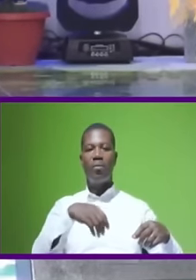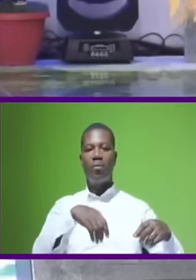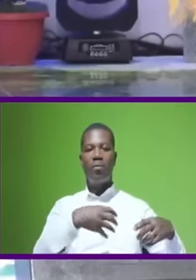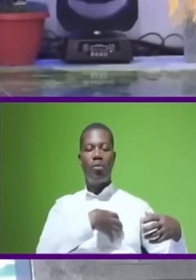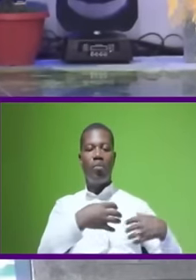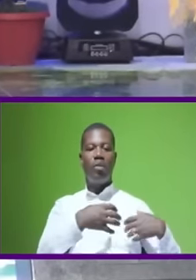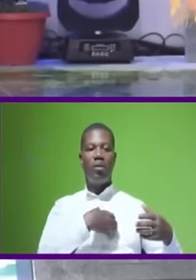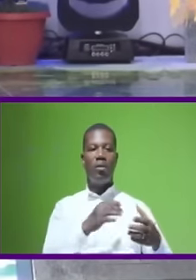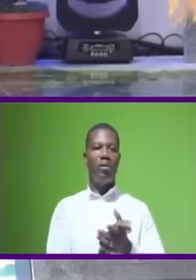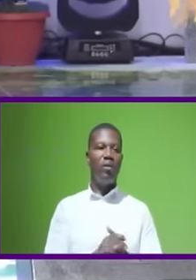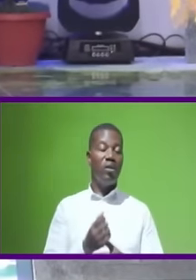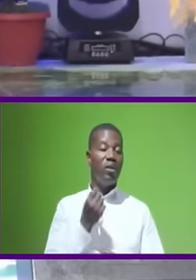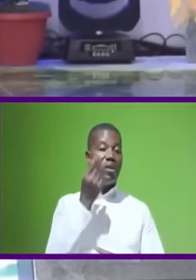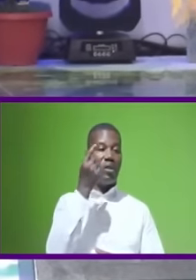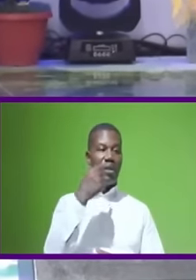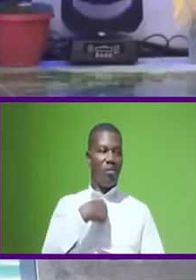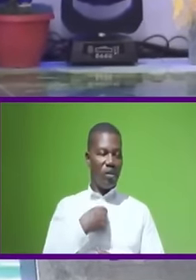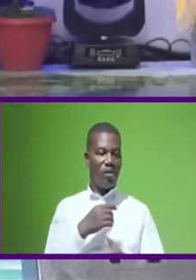and wash it. Must make us